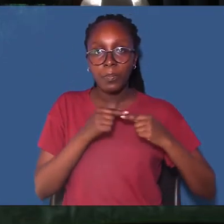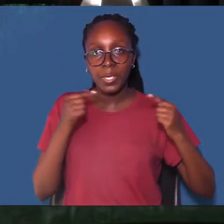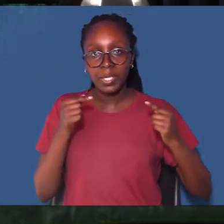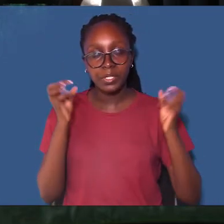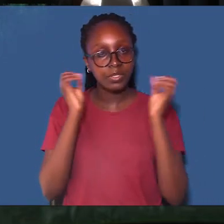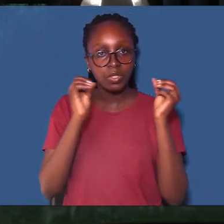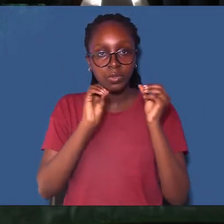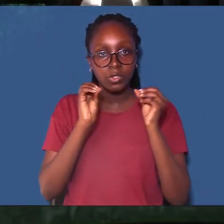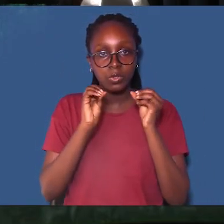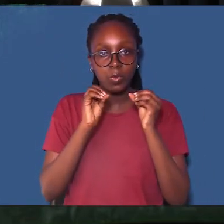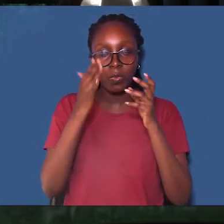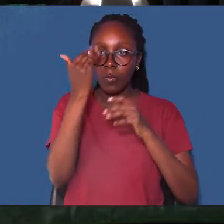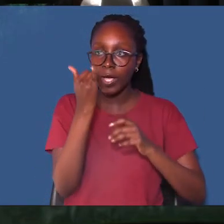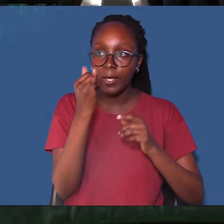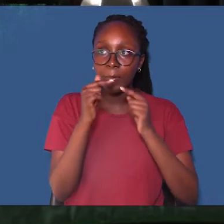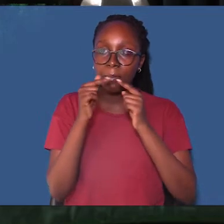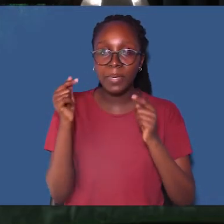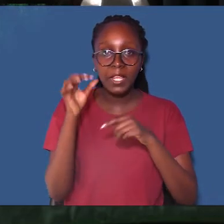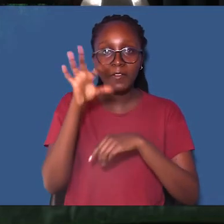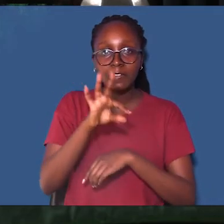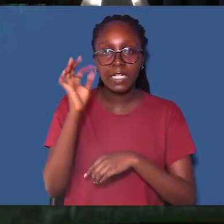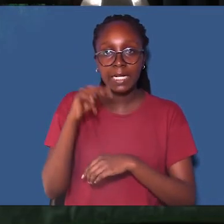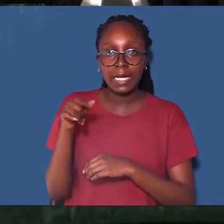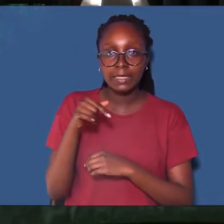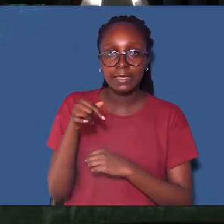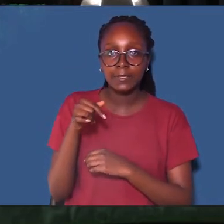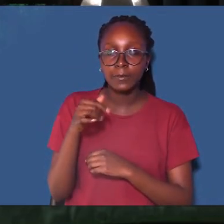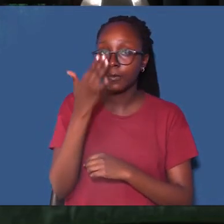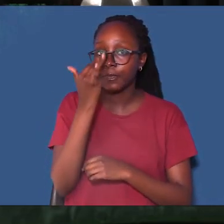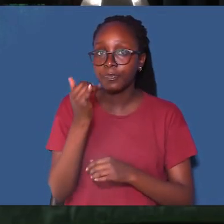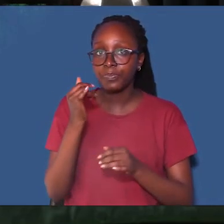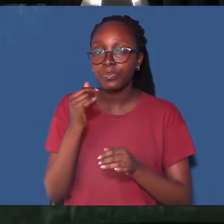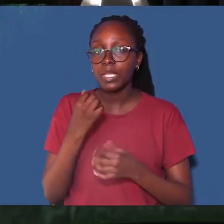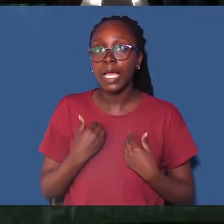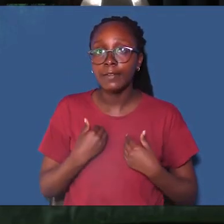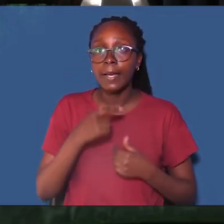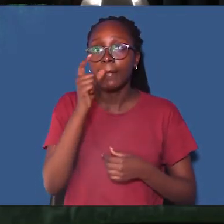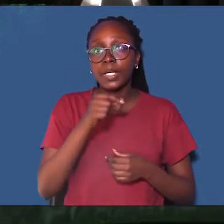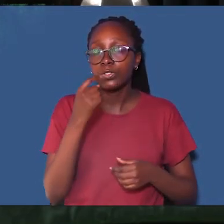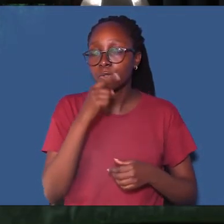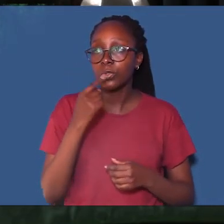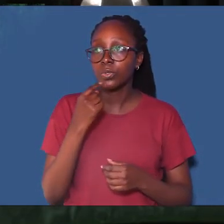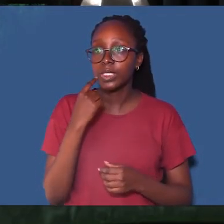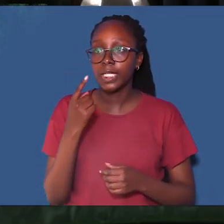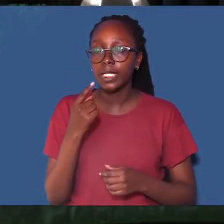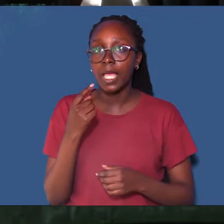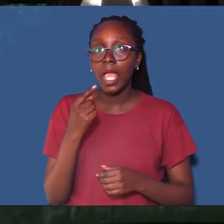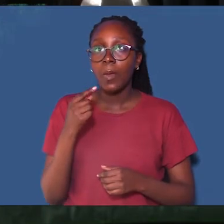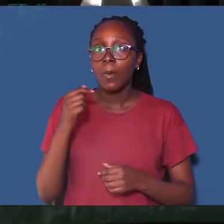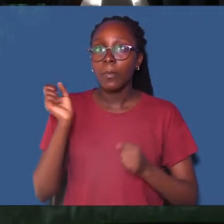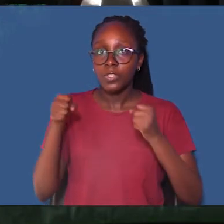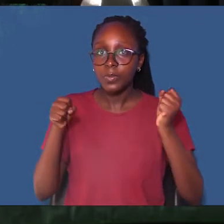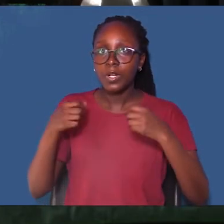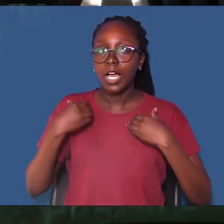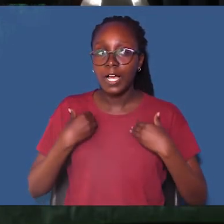us, you know? Like someone has said, we are either in a mess, or we are either in trouble,